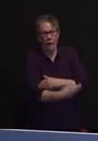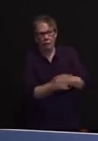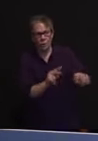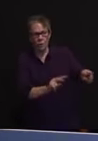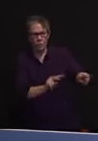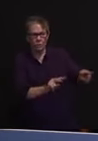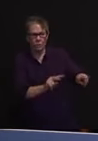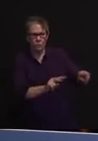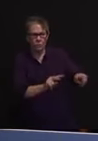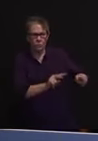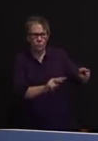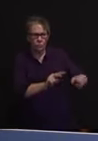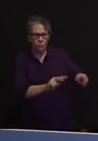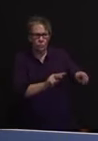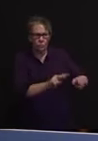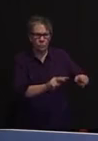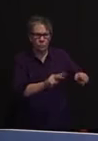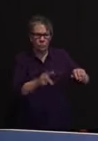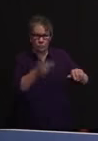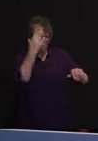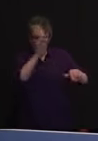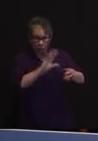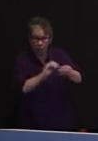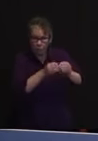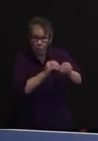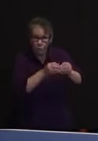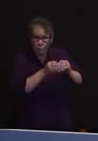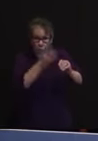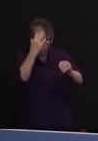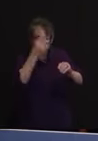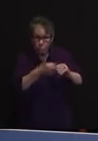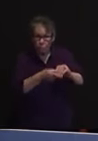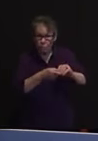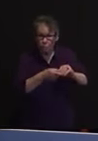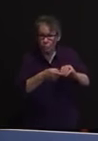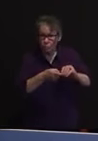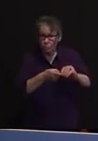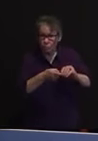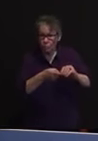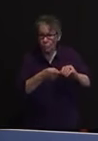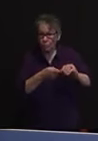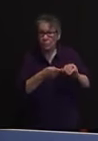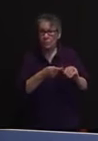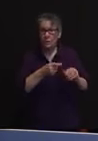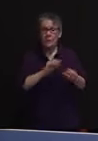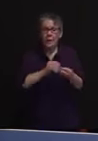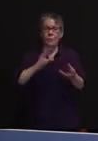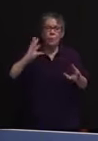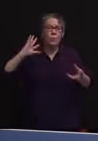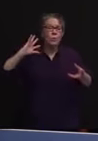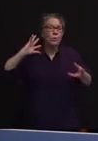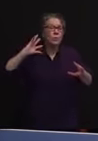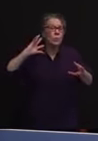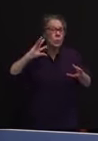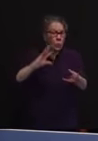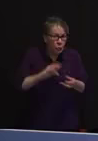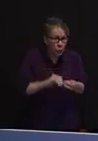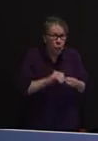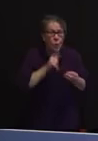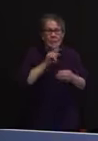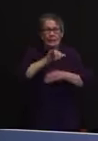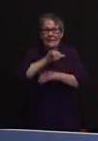emergency room. What we gave you was total hospitalizations and how many are being discharged. And it's running between, like I said, 11